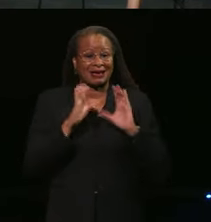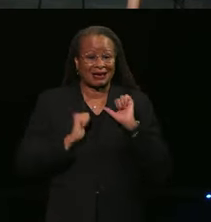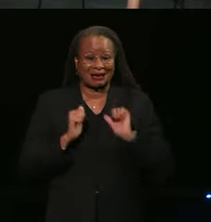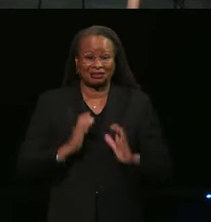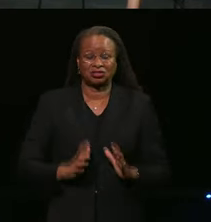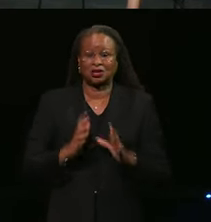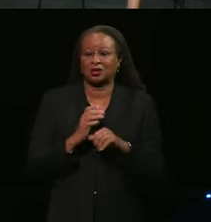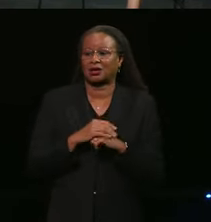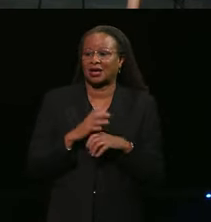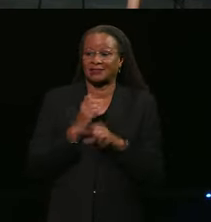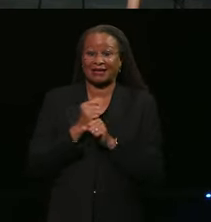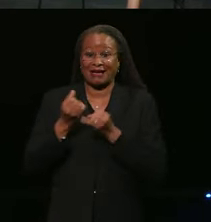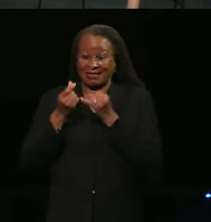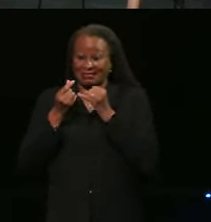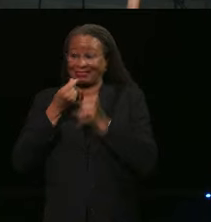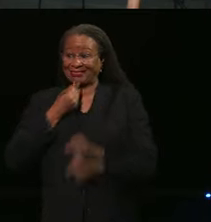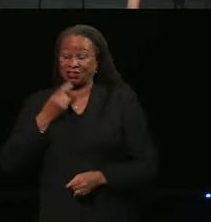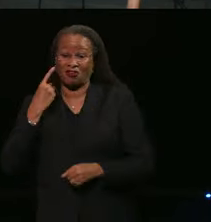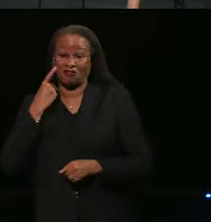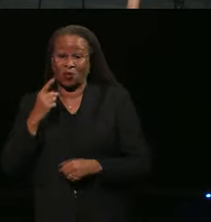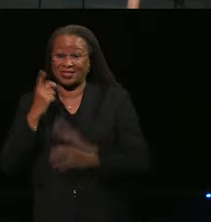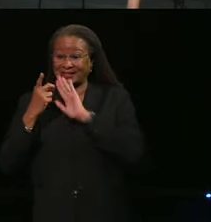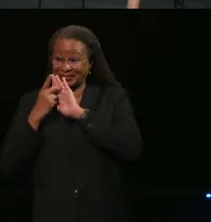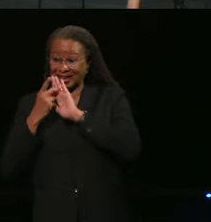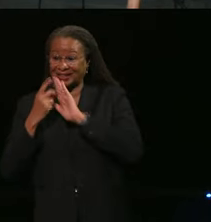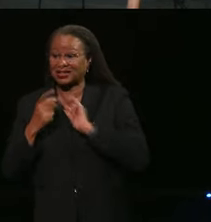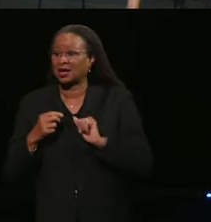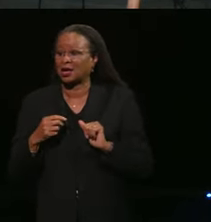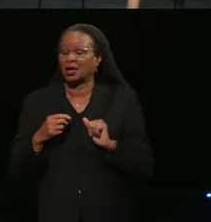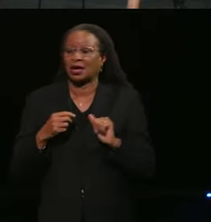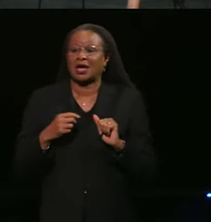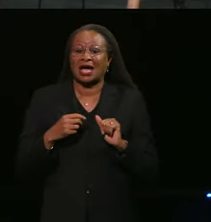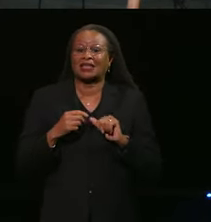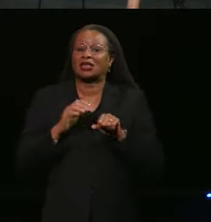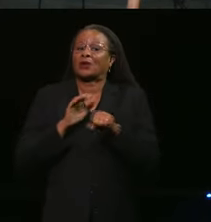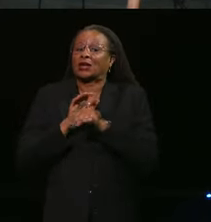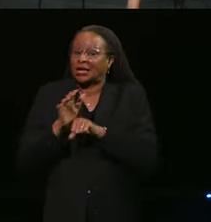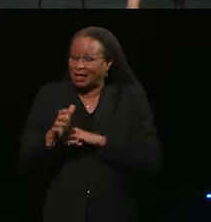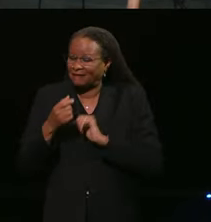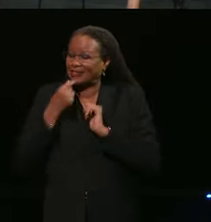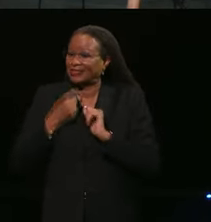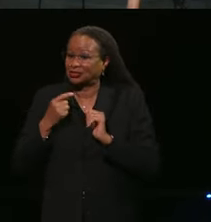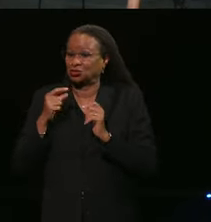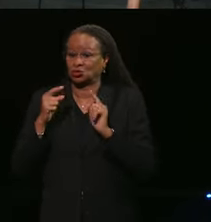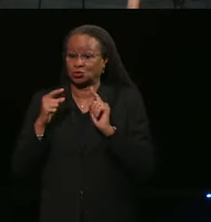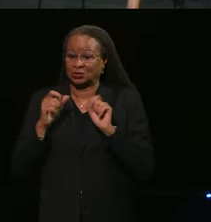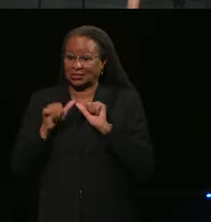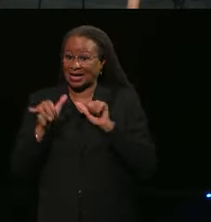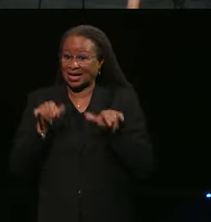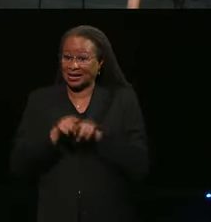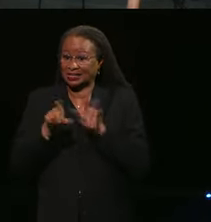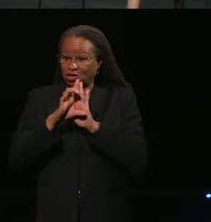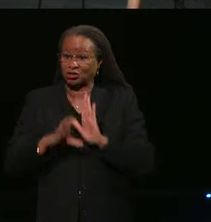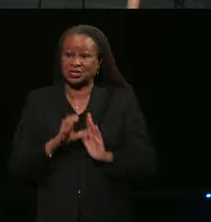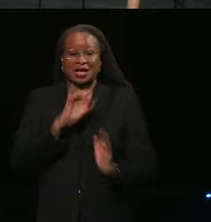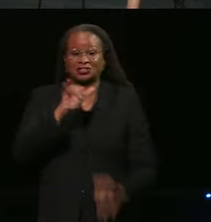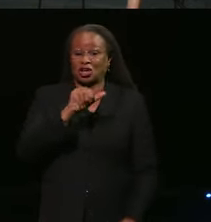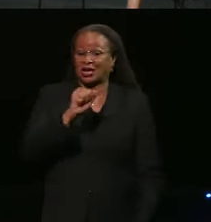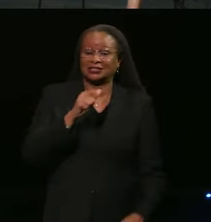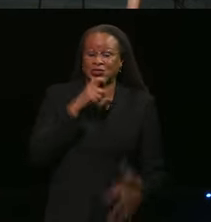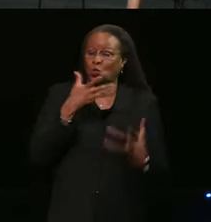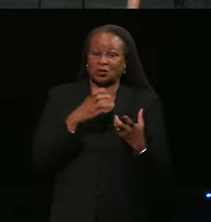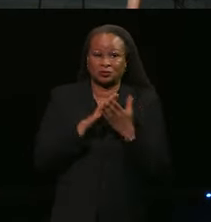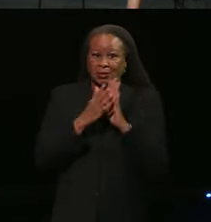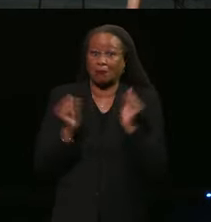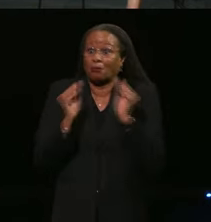got thin for the diet and they were enough thin to play the character, and J.A. didn't want them to look